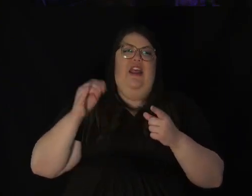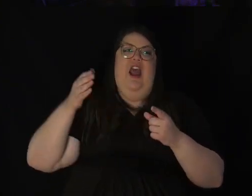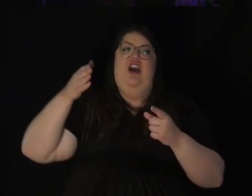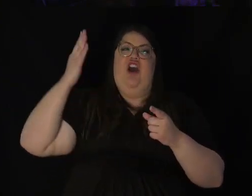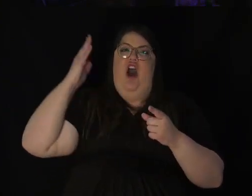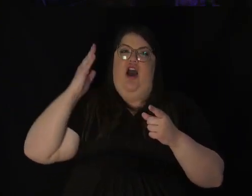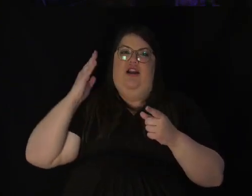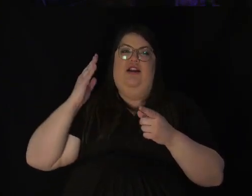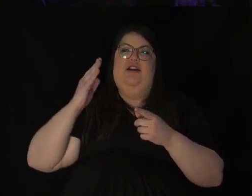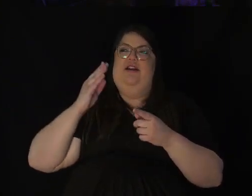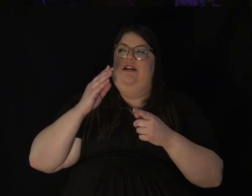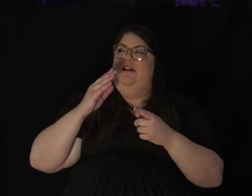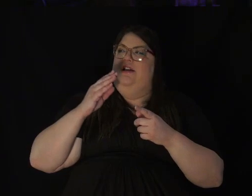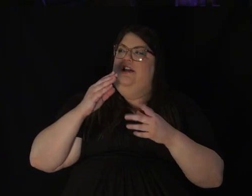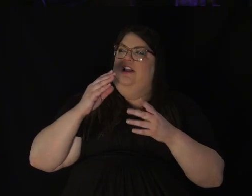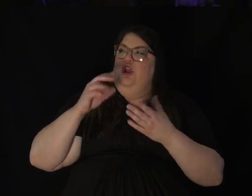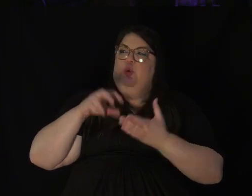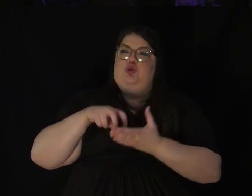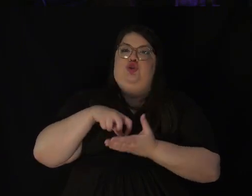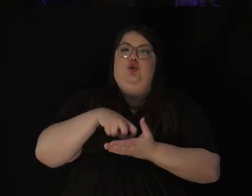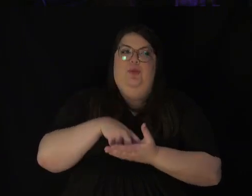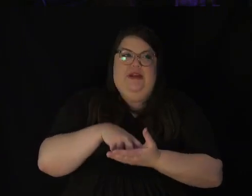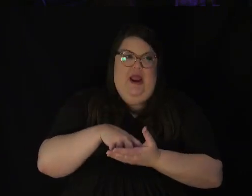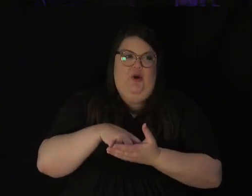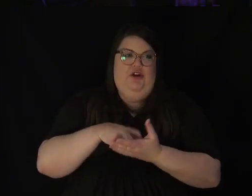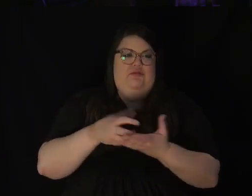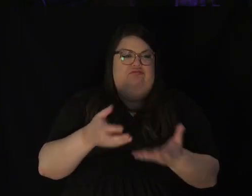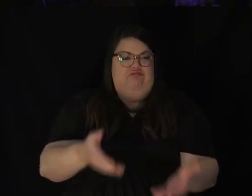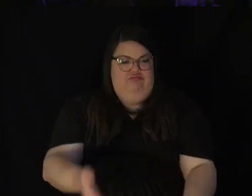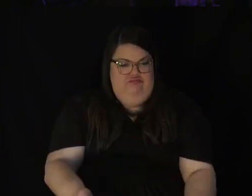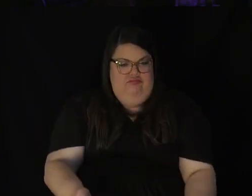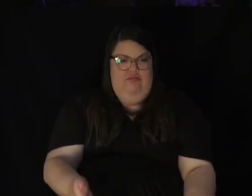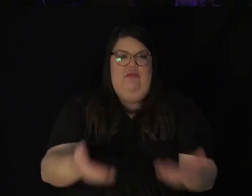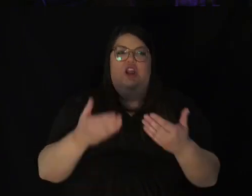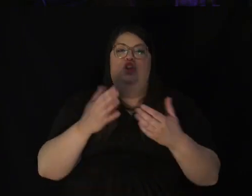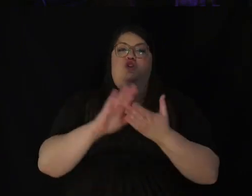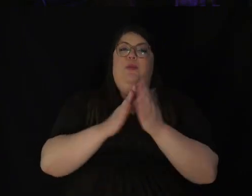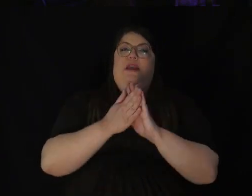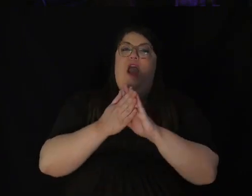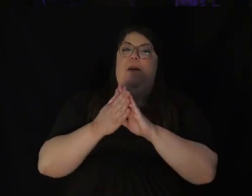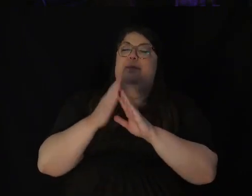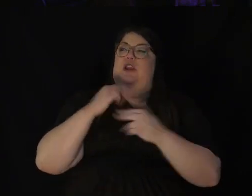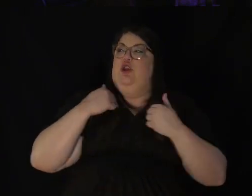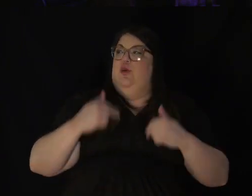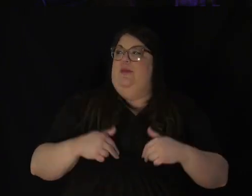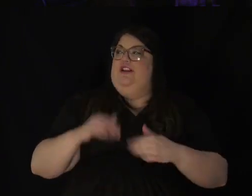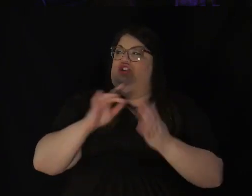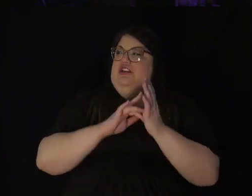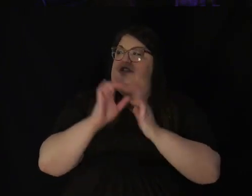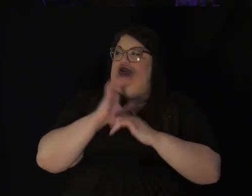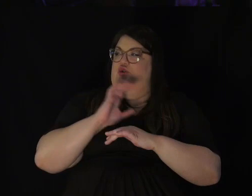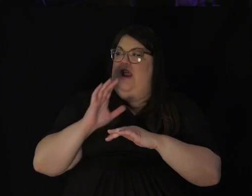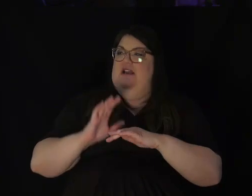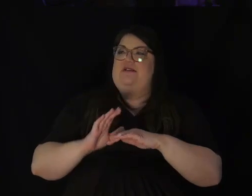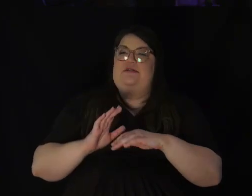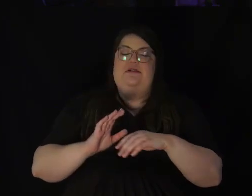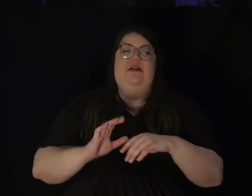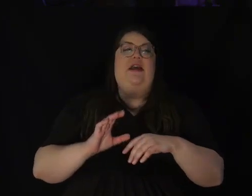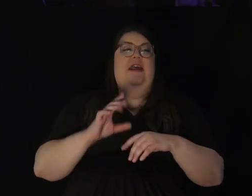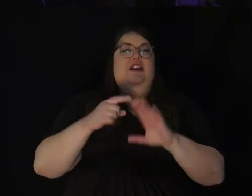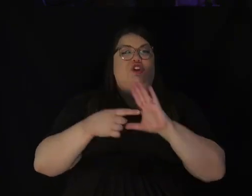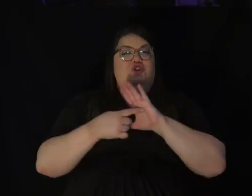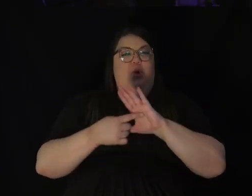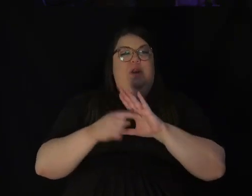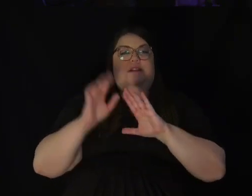stooped down to his subjects to become human, Jesus Christ, and to show us